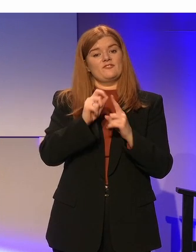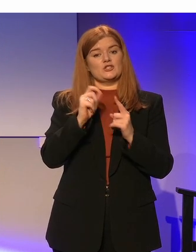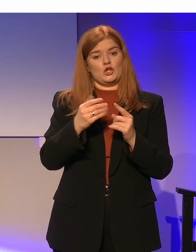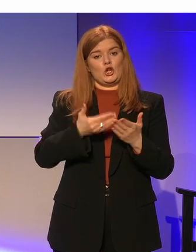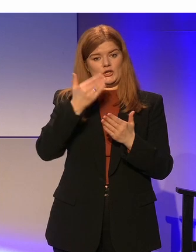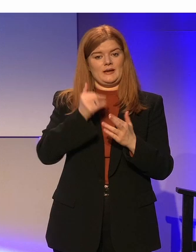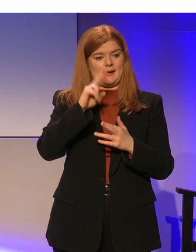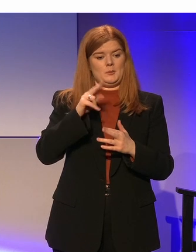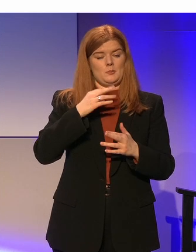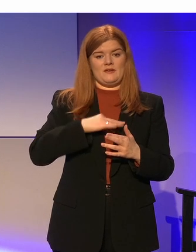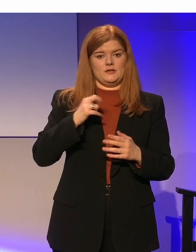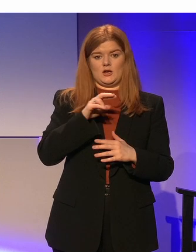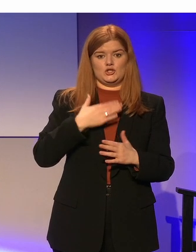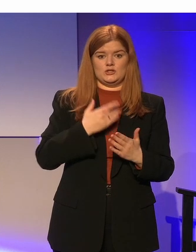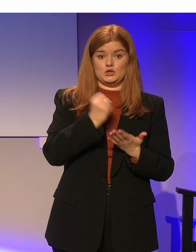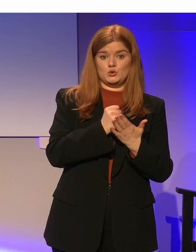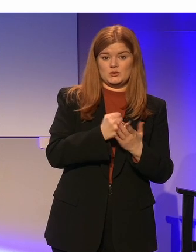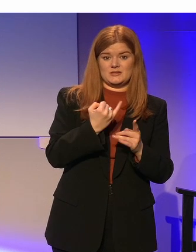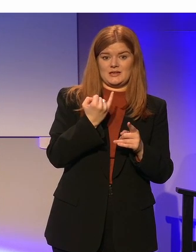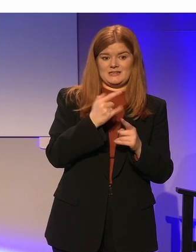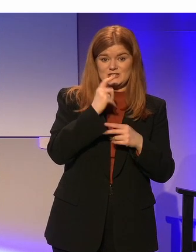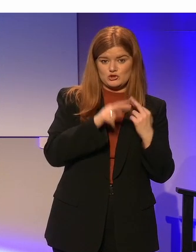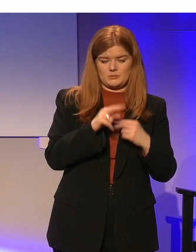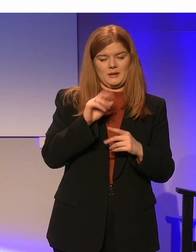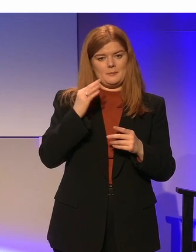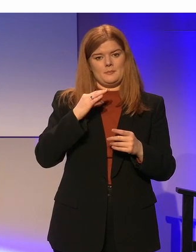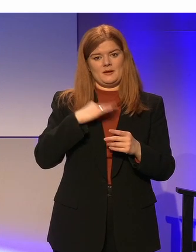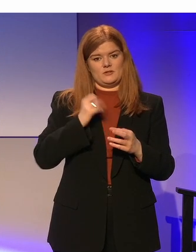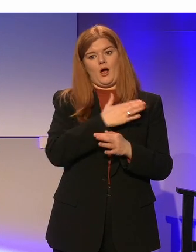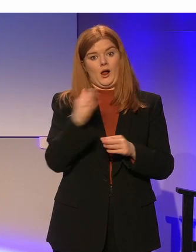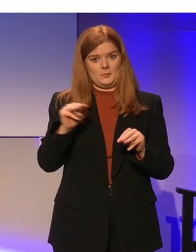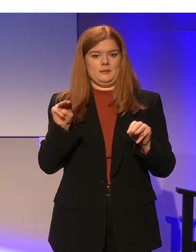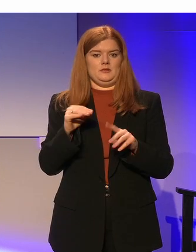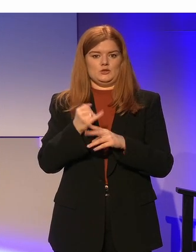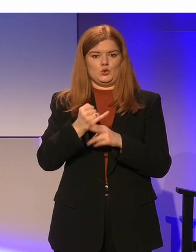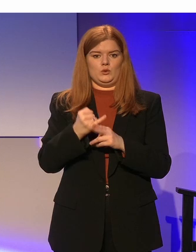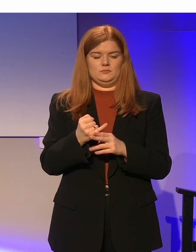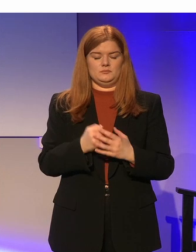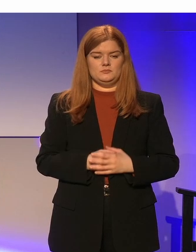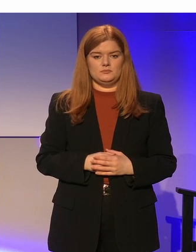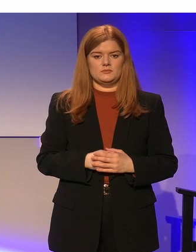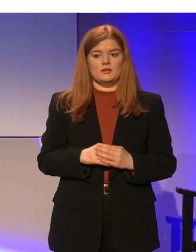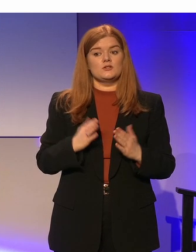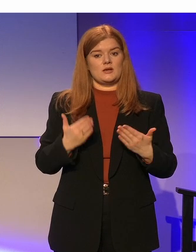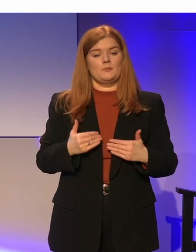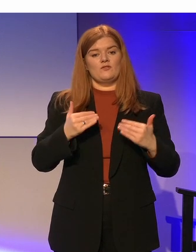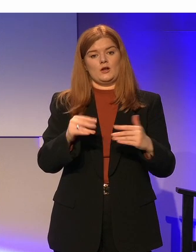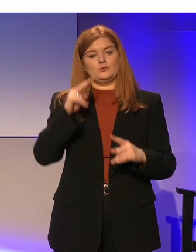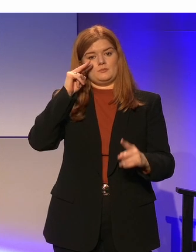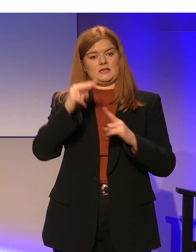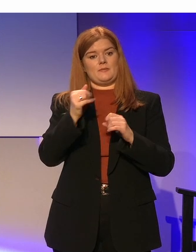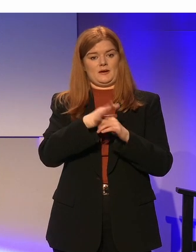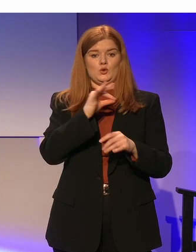it benefits all pupils in the school, not just children with special educational needs. So then moving on to perceptions